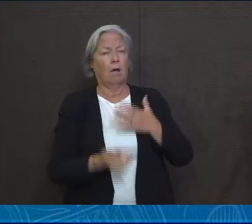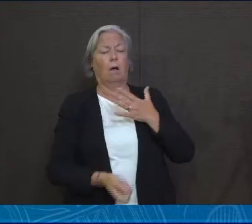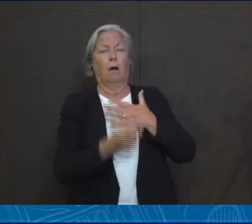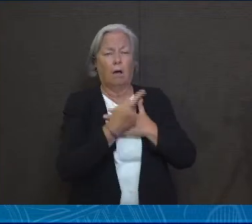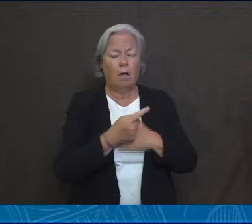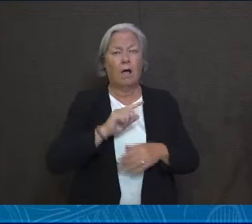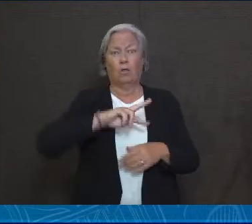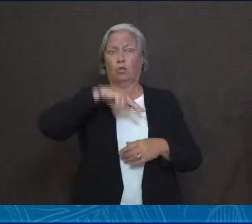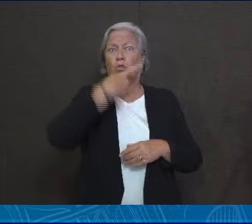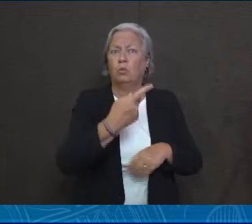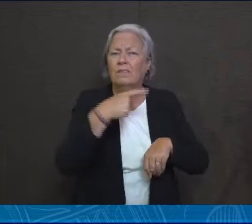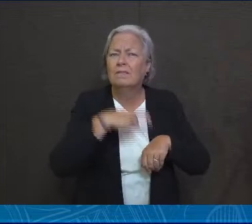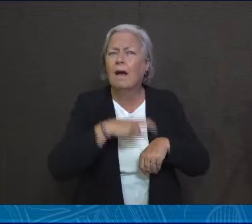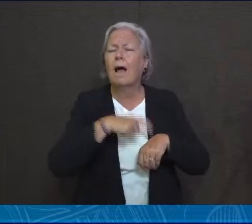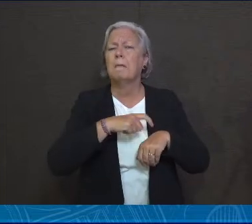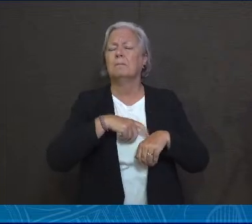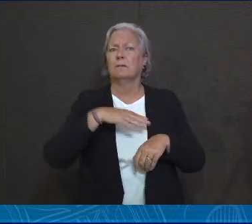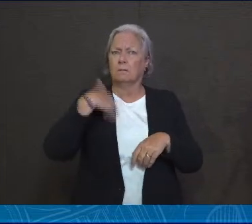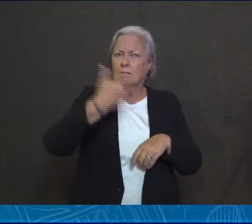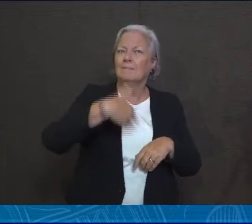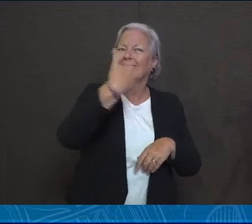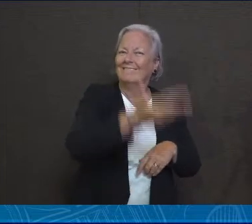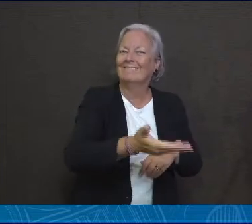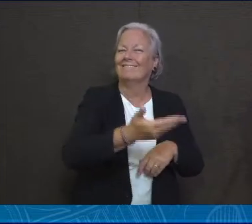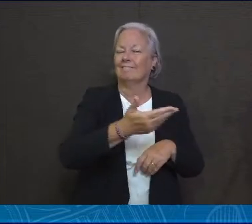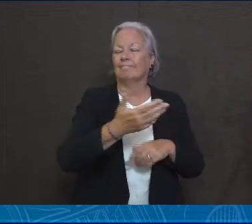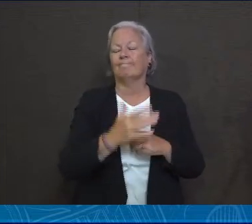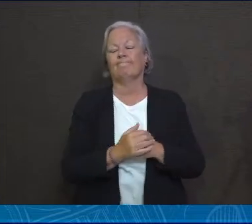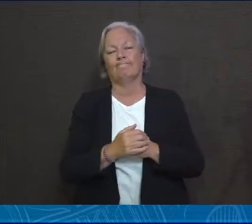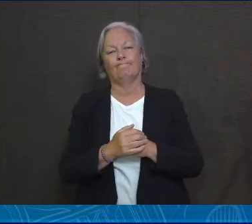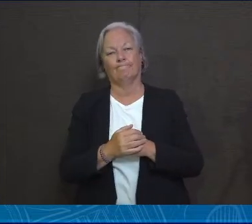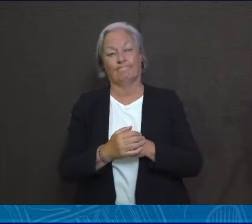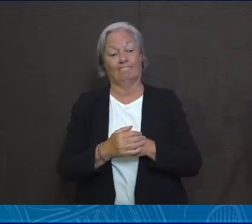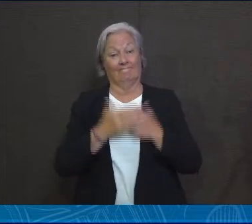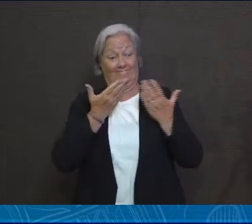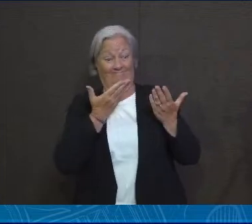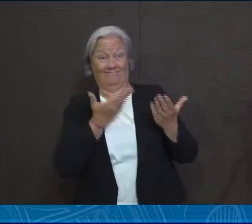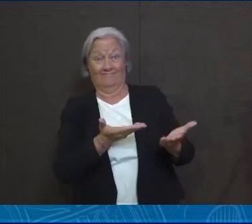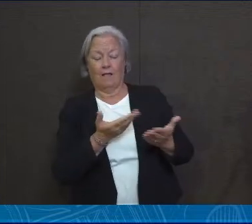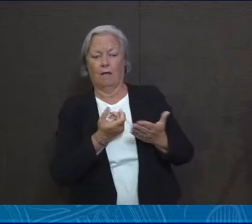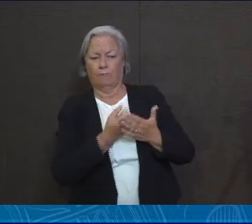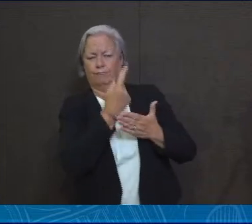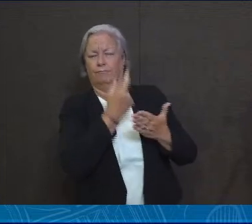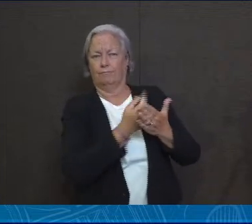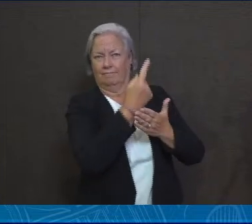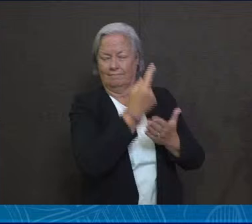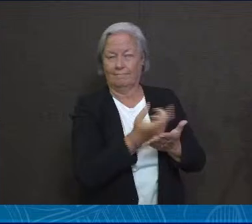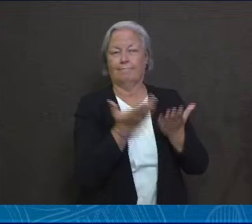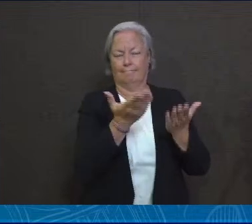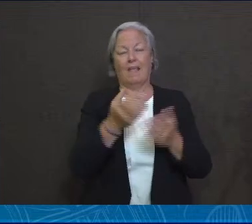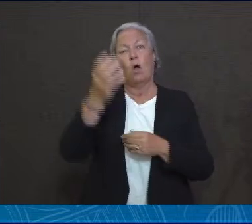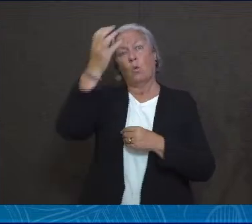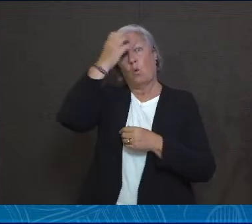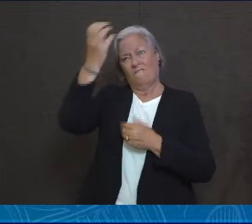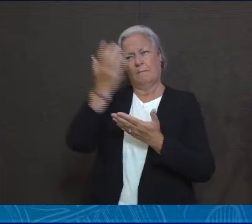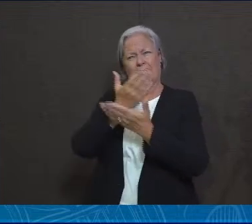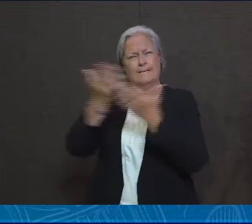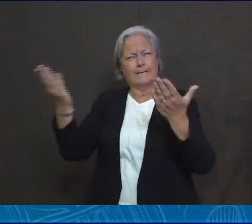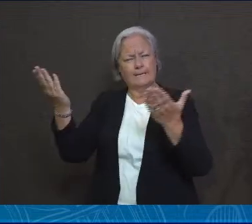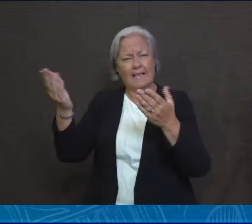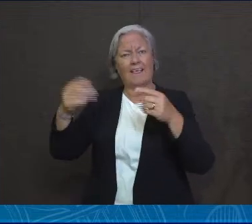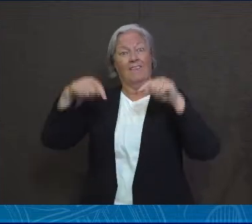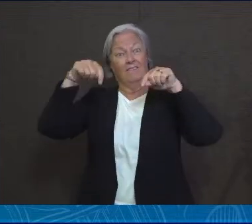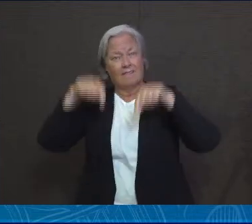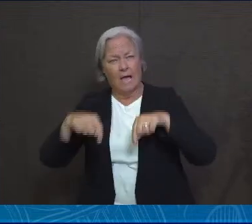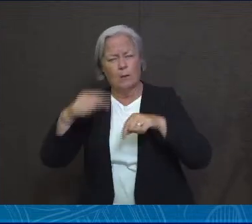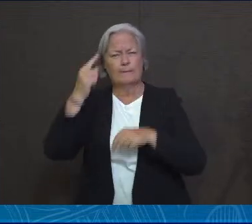consecutive. So one of the things that's happened because of those events is that the government is now looking at options and